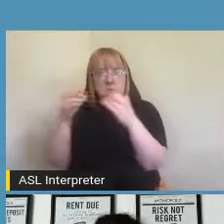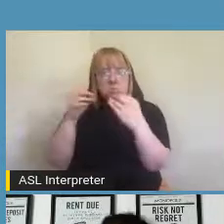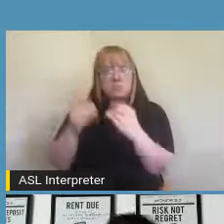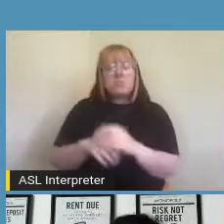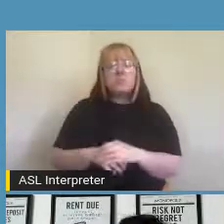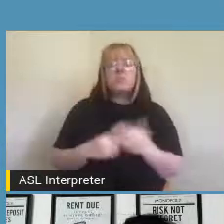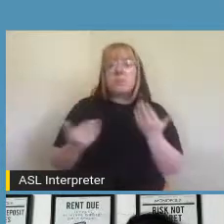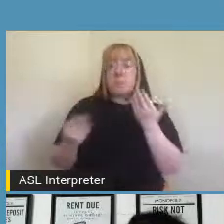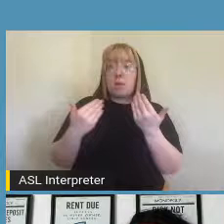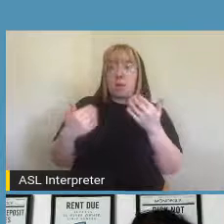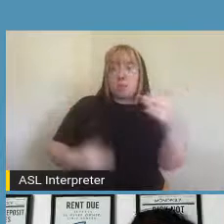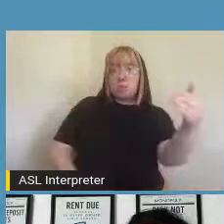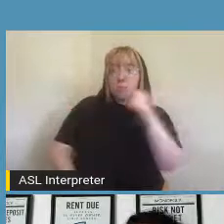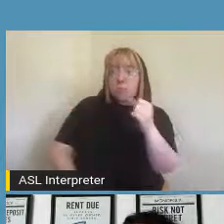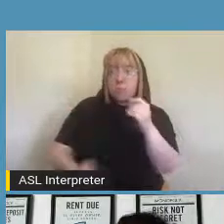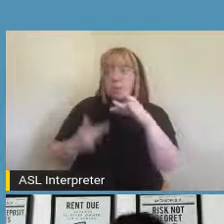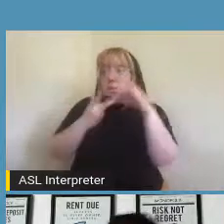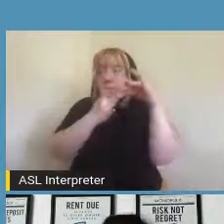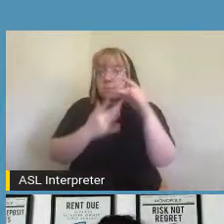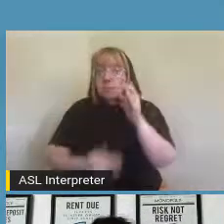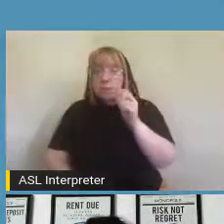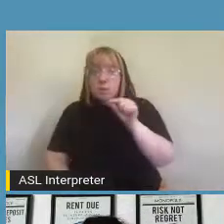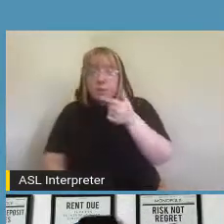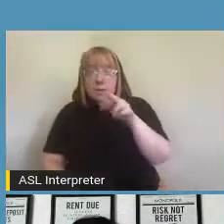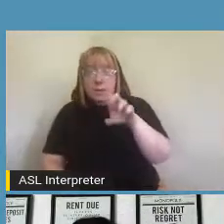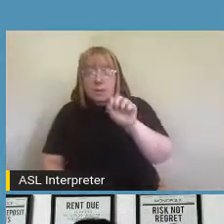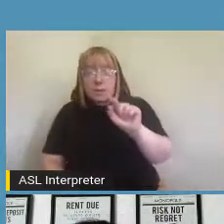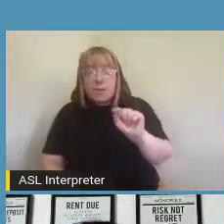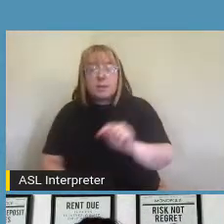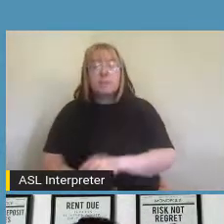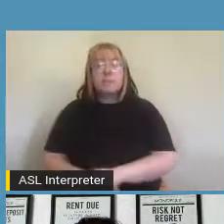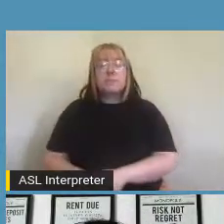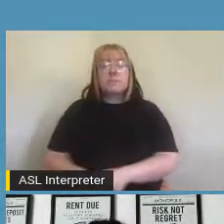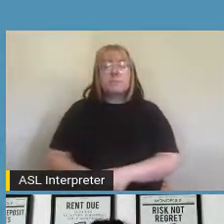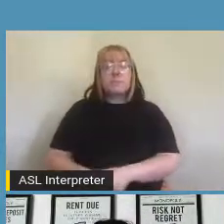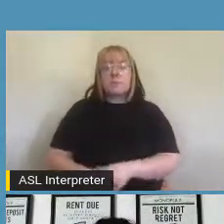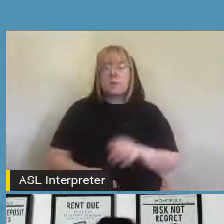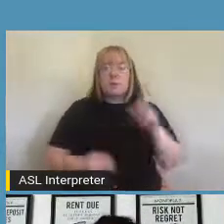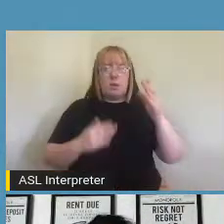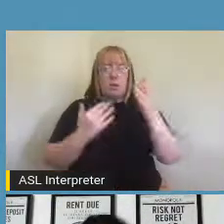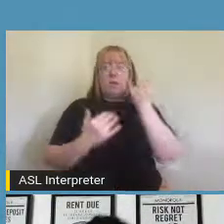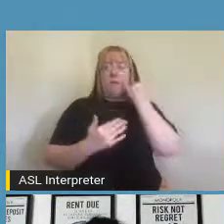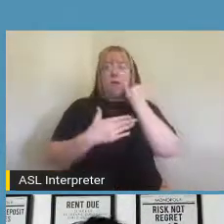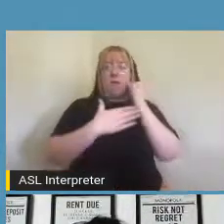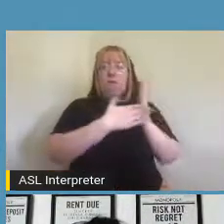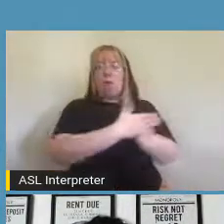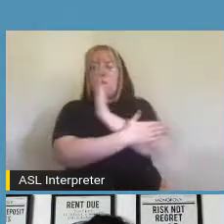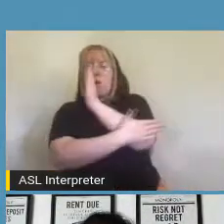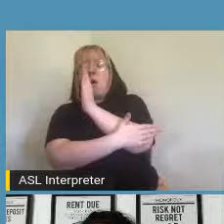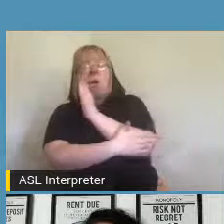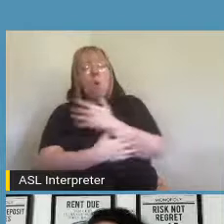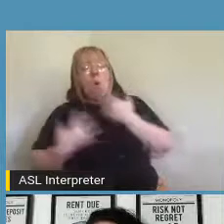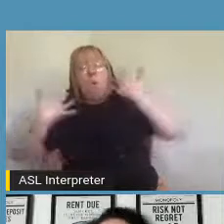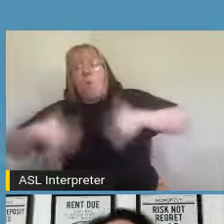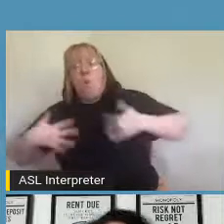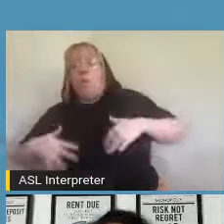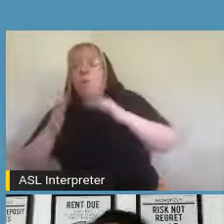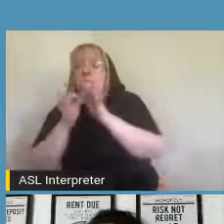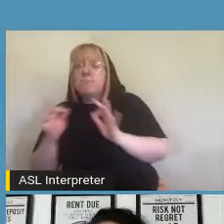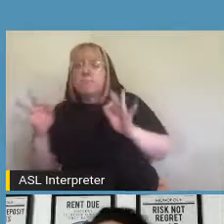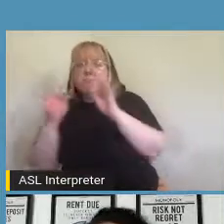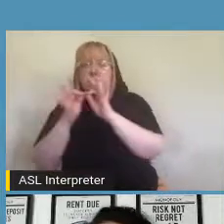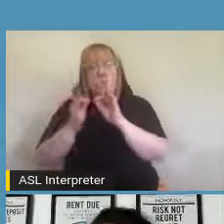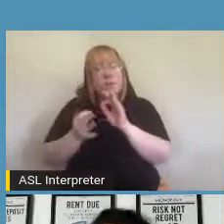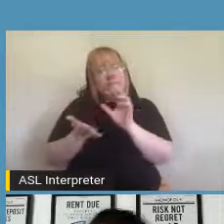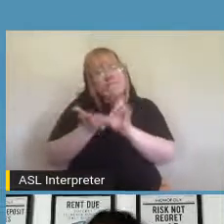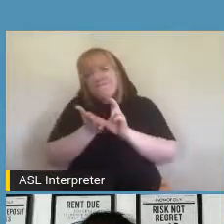guest that you have partnered with or collaborative with, very mission critical. You might have some budget. This is where you might want to invest in